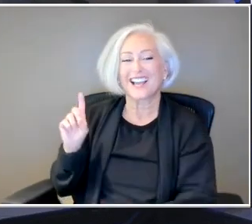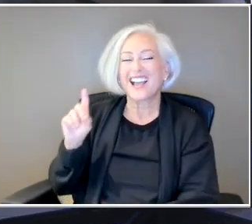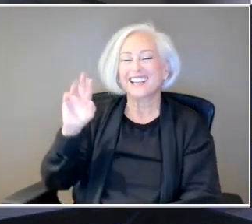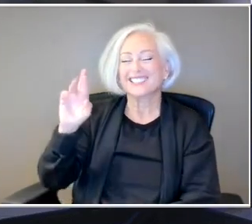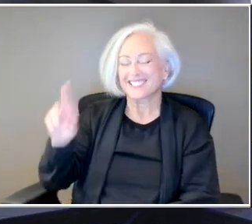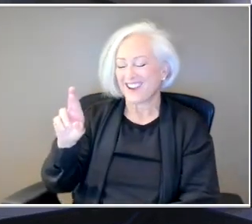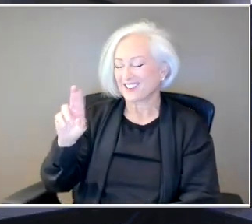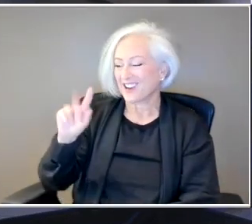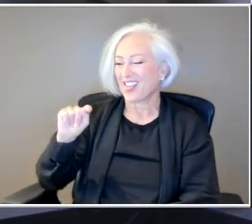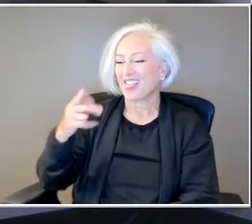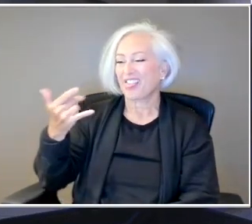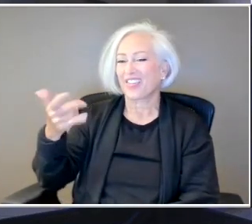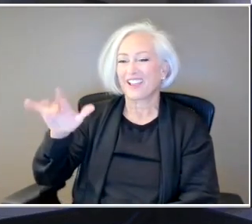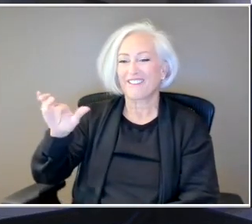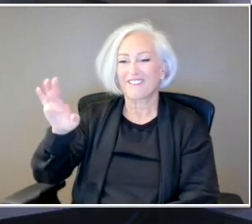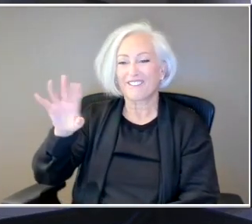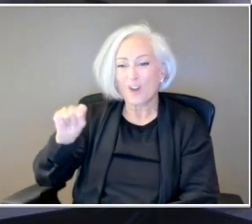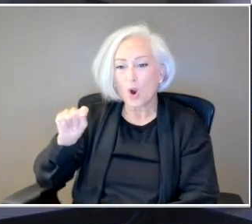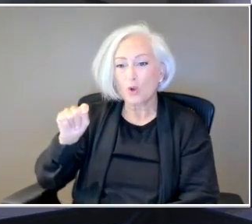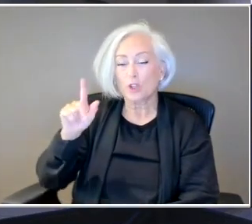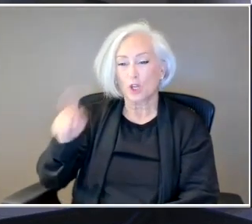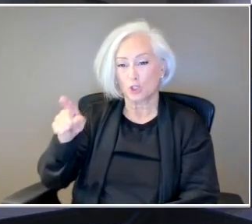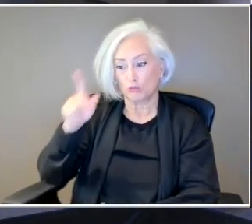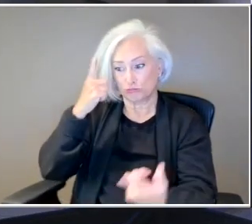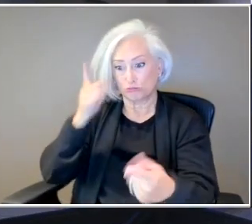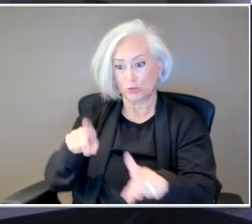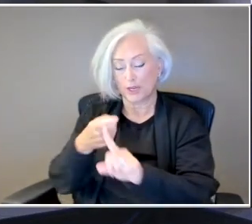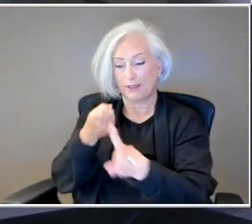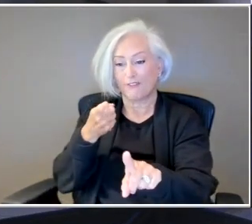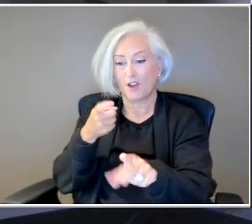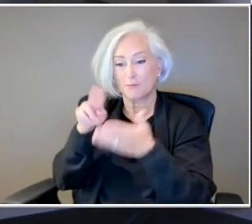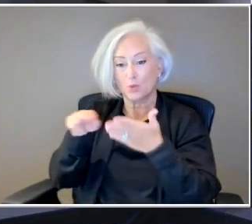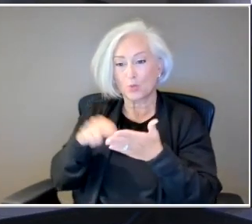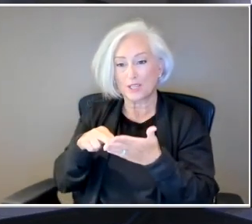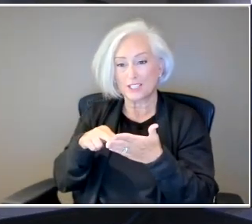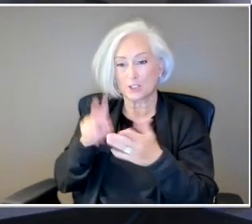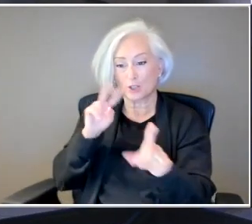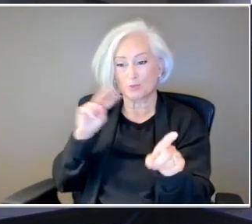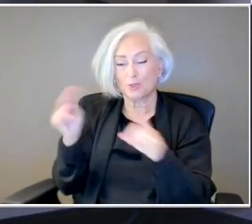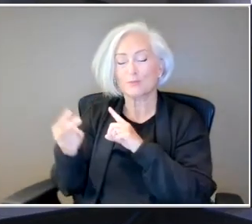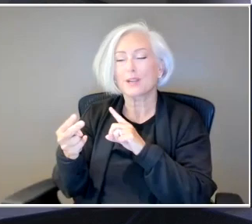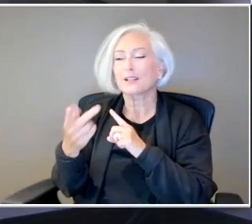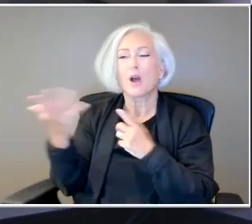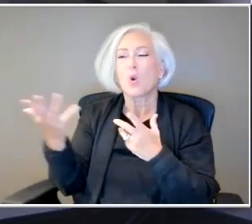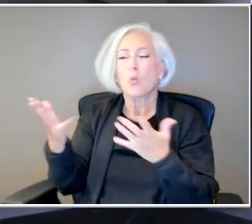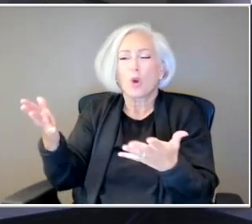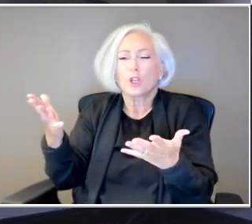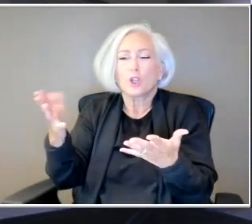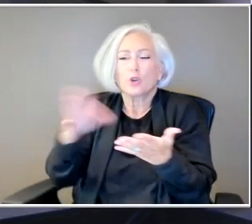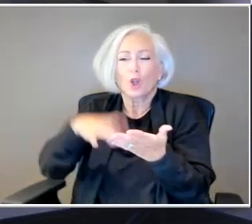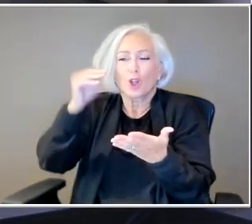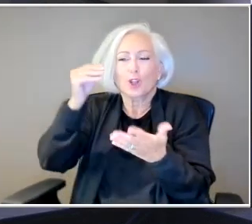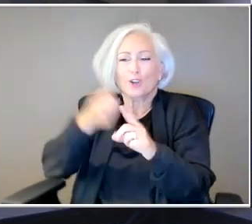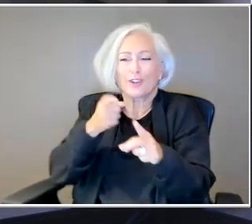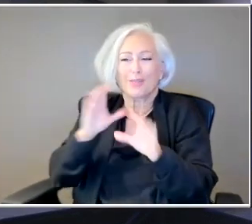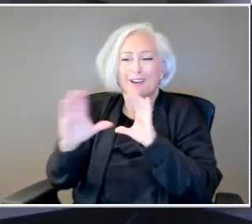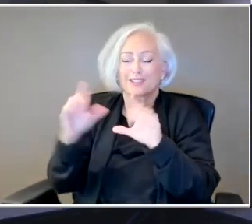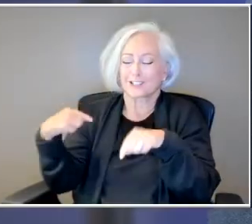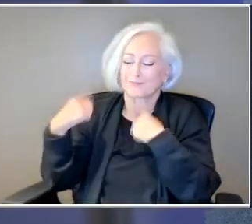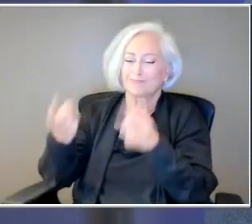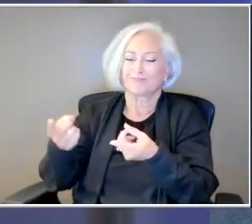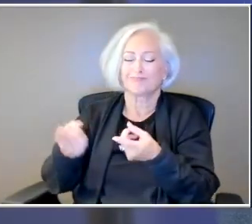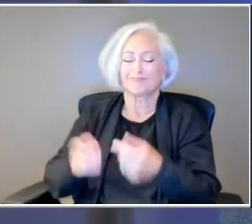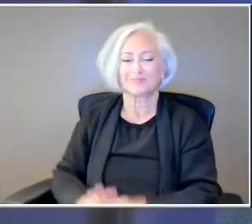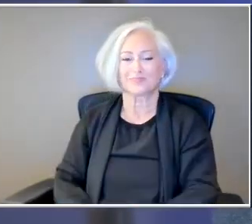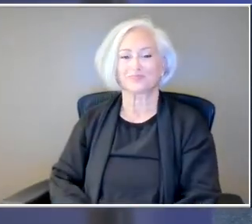a researcher perspective, what kind of insight are you getting from this conversation so far? Well, first of all, we need